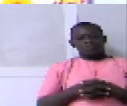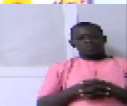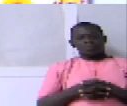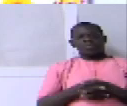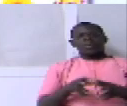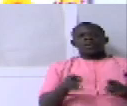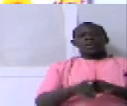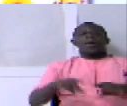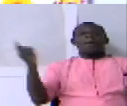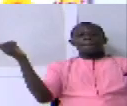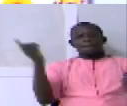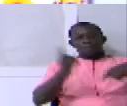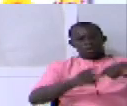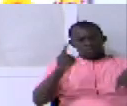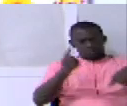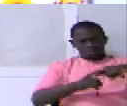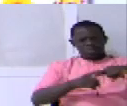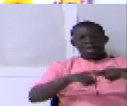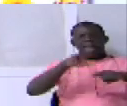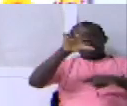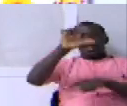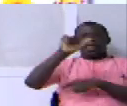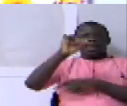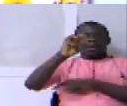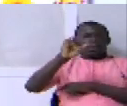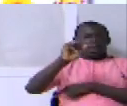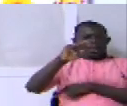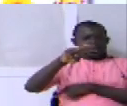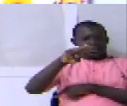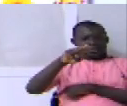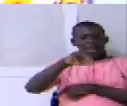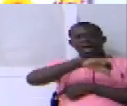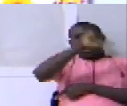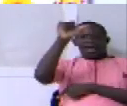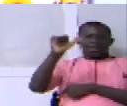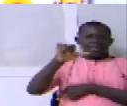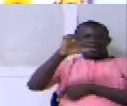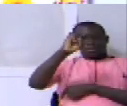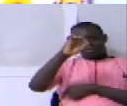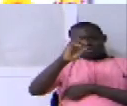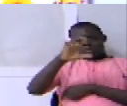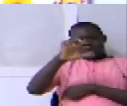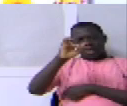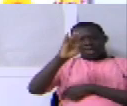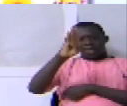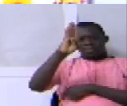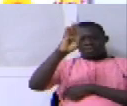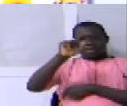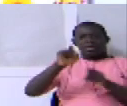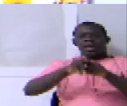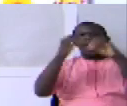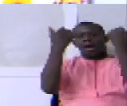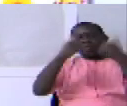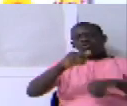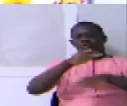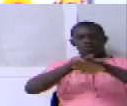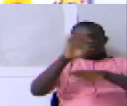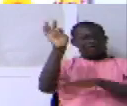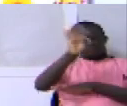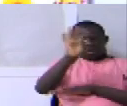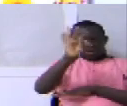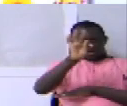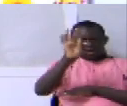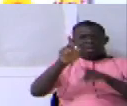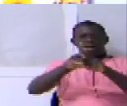a Thursday, on a Friday, sorry. Lamin Jah ni Soriba wolongeli palumen aketa jumalungole. The